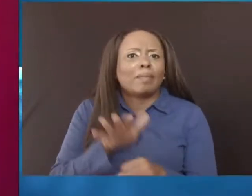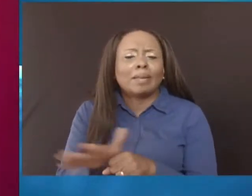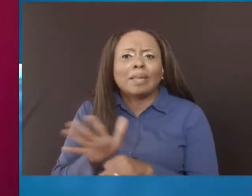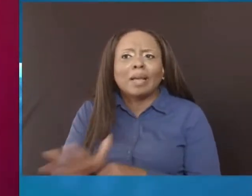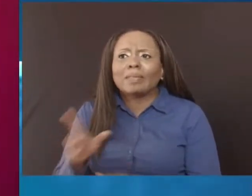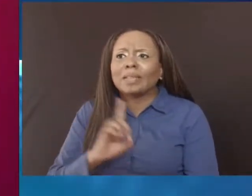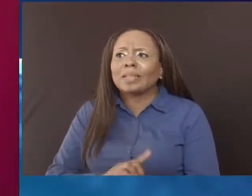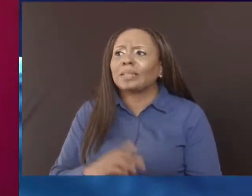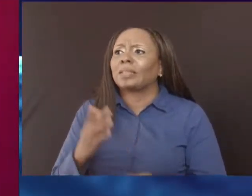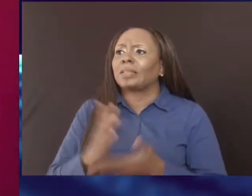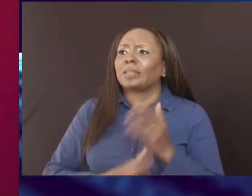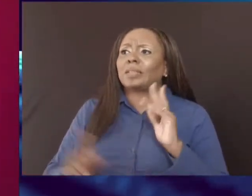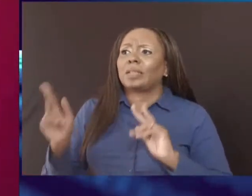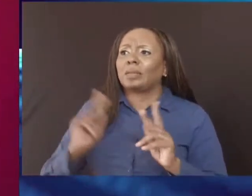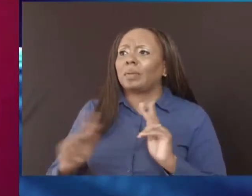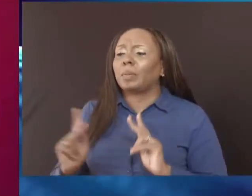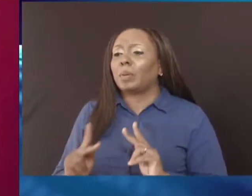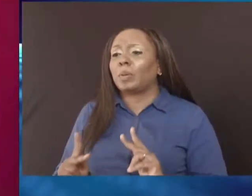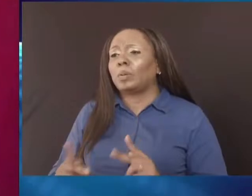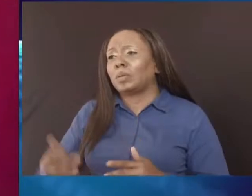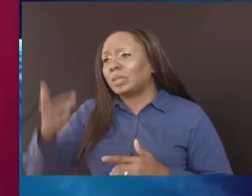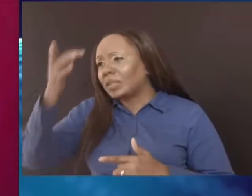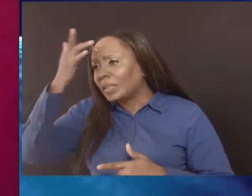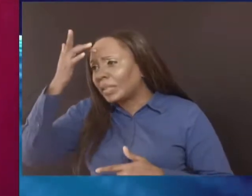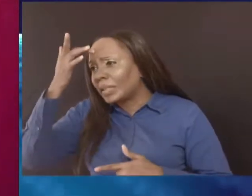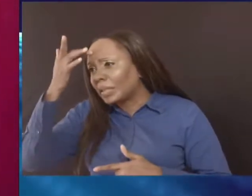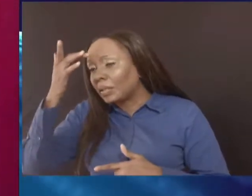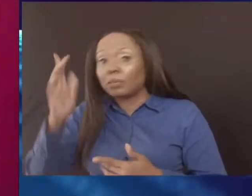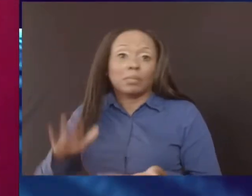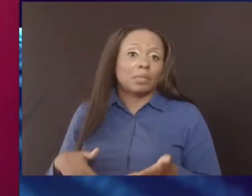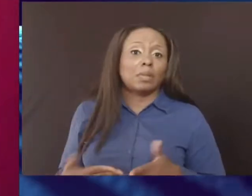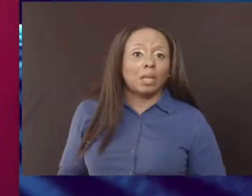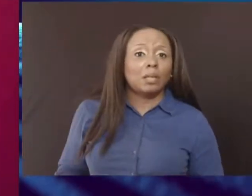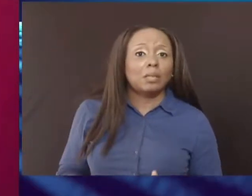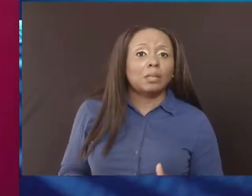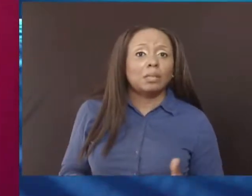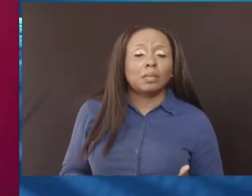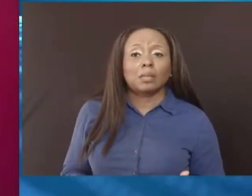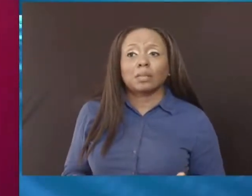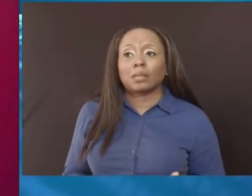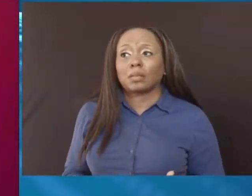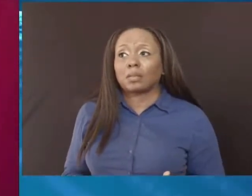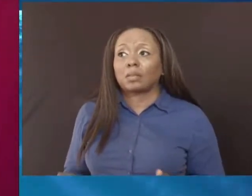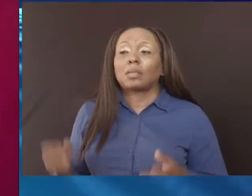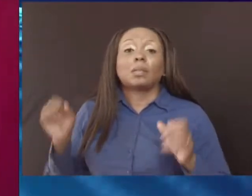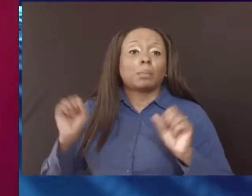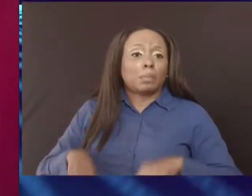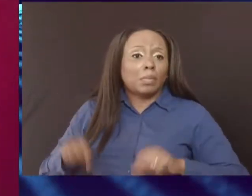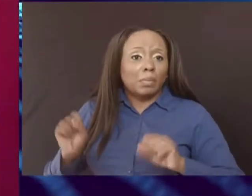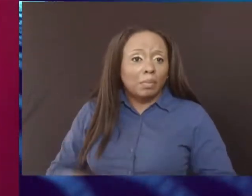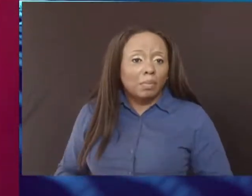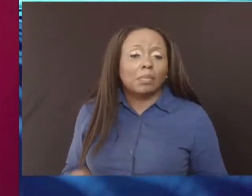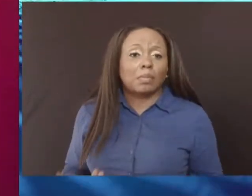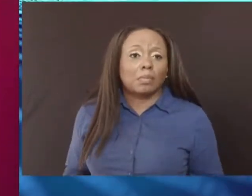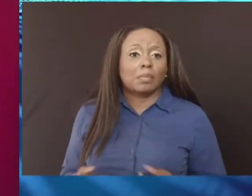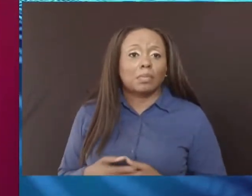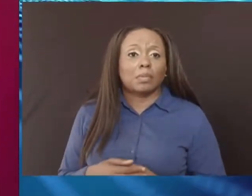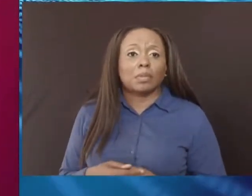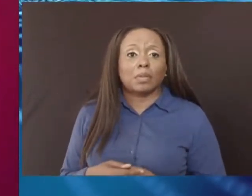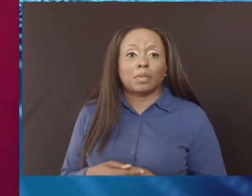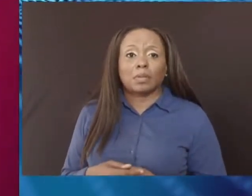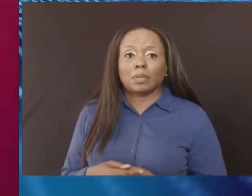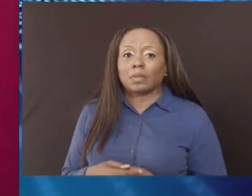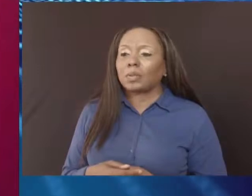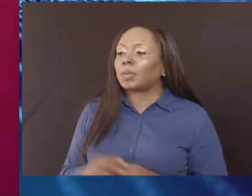some persons who are sicker will unfortunately die. So the potential is there.